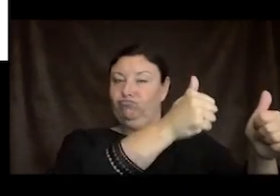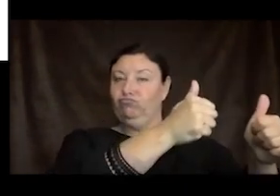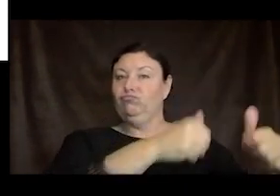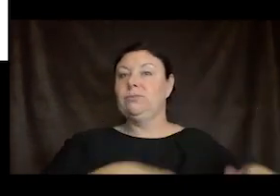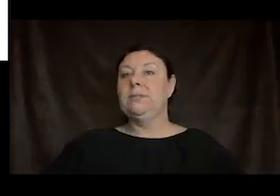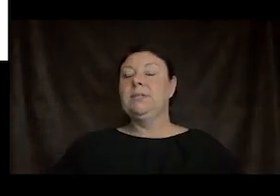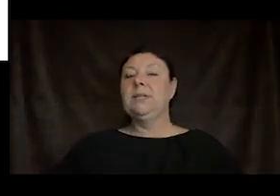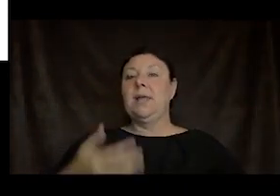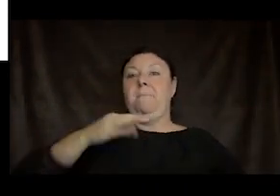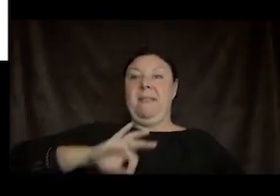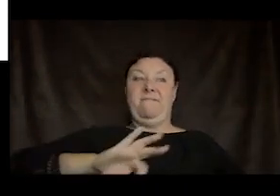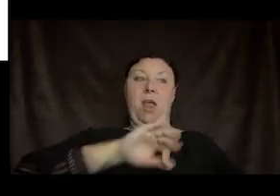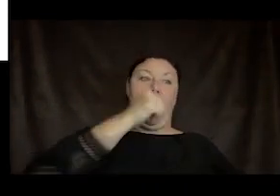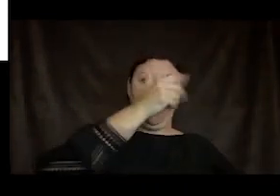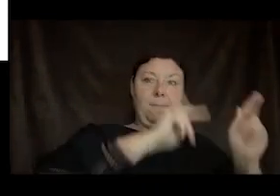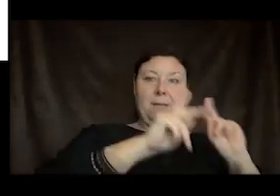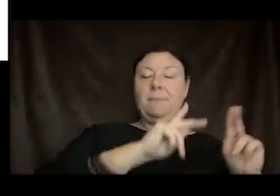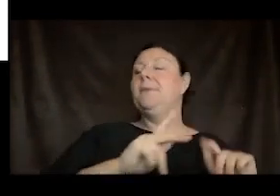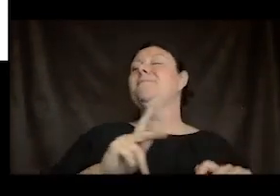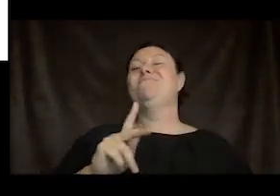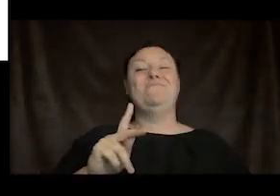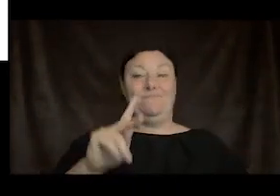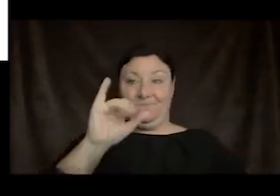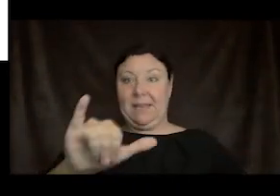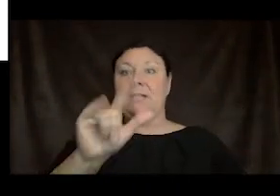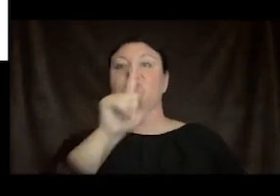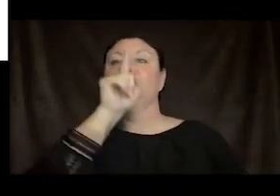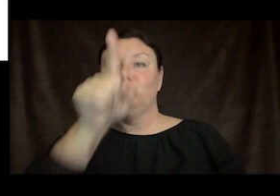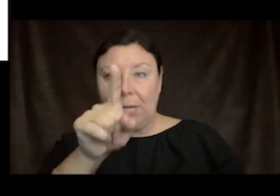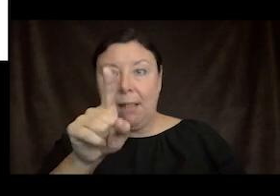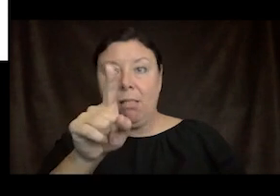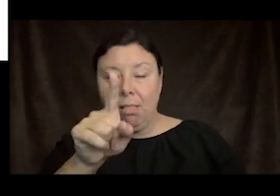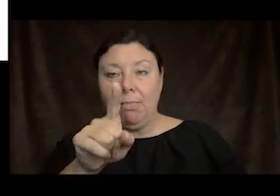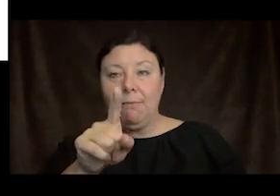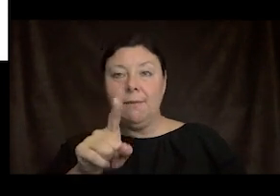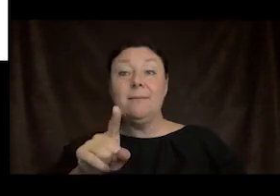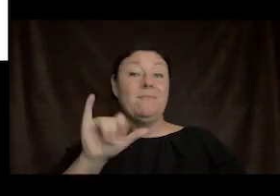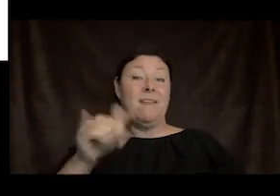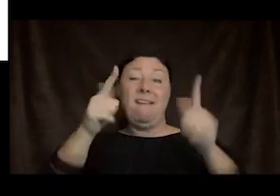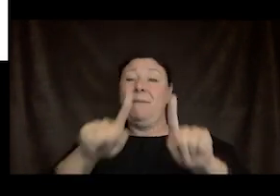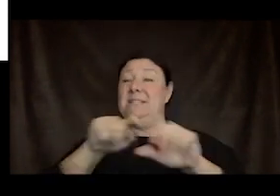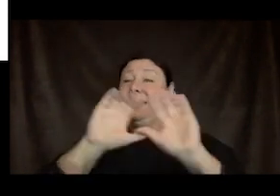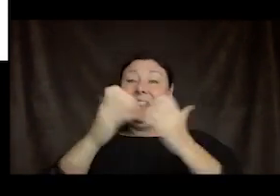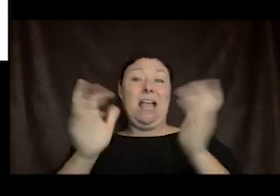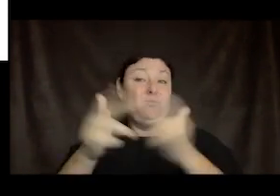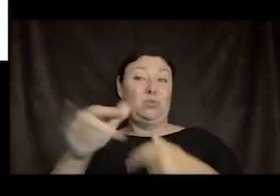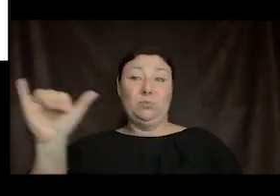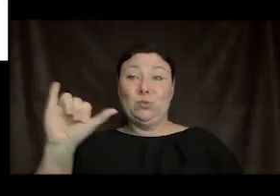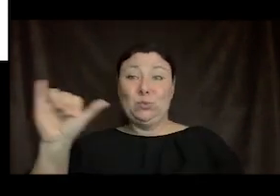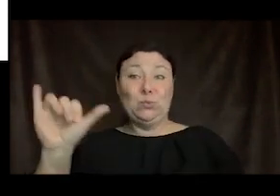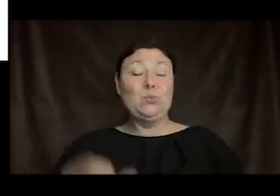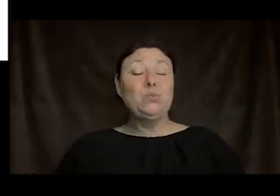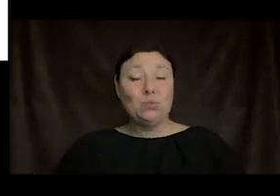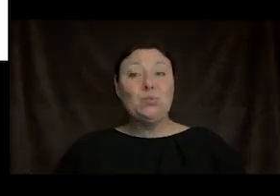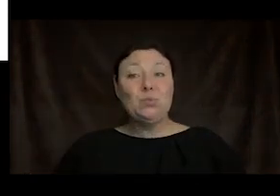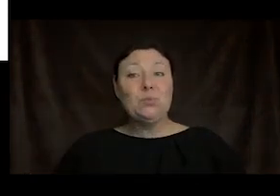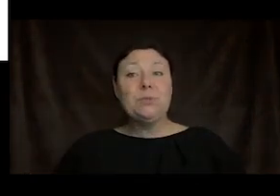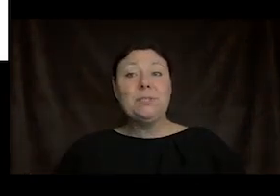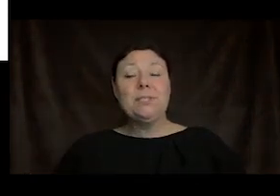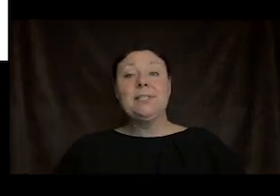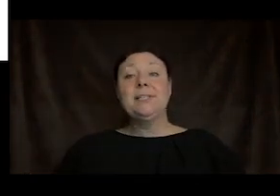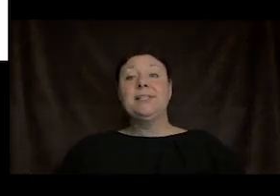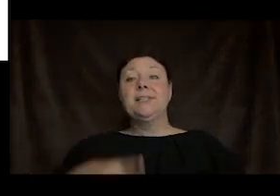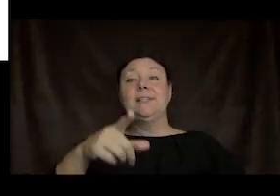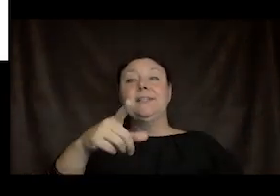with them, not only in our society, but in the microcosm of society in our classrooms. Because even though it's not